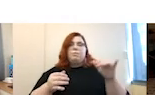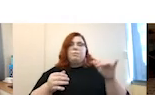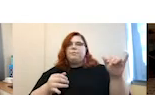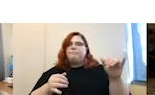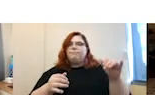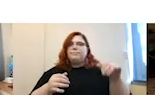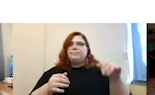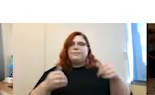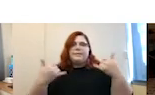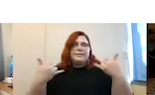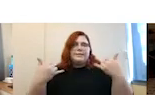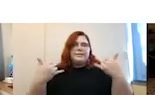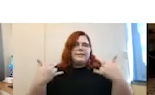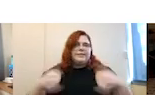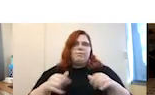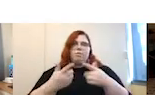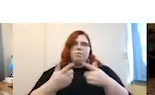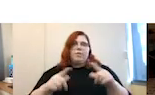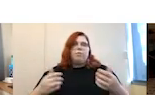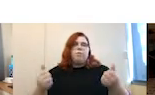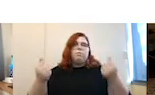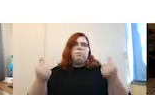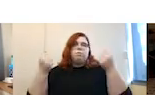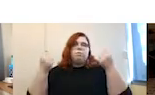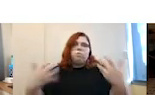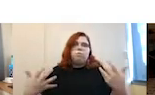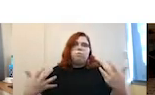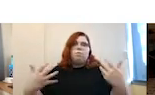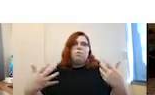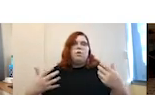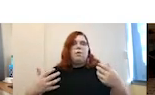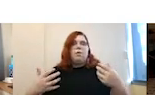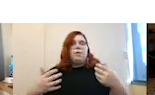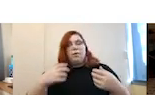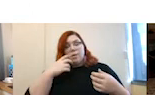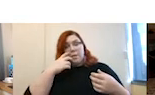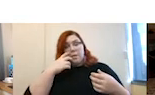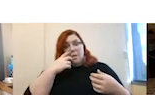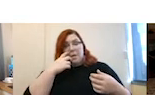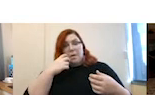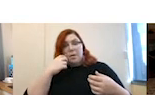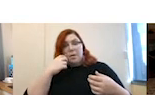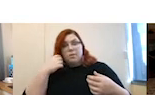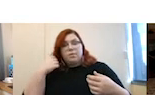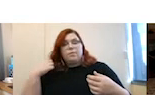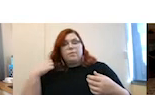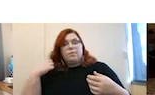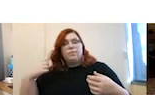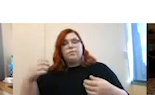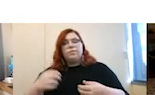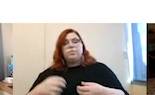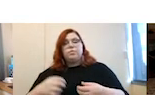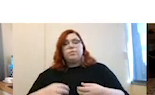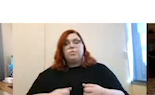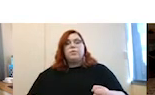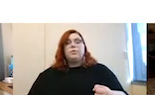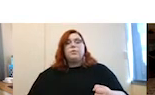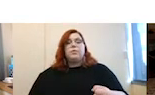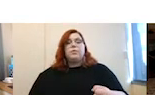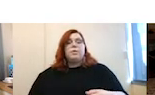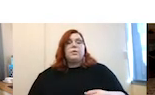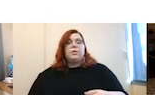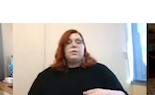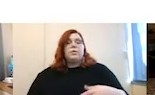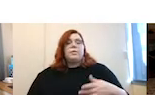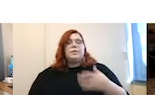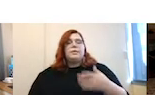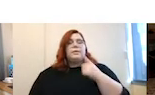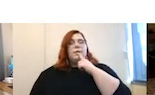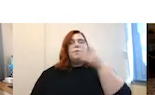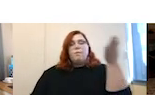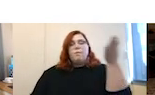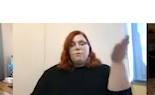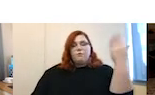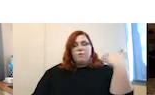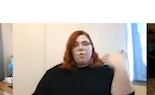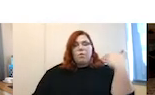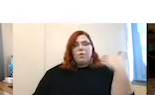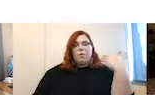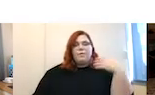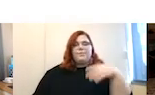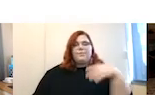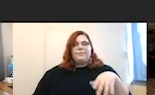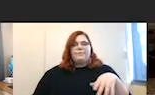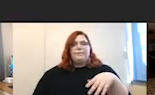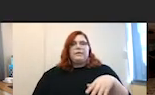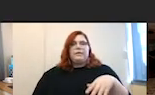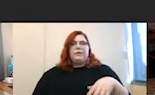requires just as much thinking about structures. And like we mentioned, there are varying levels of ludic complexity,